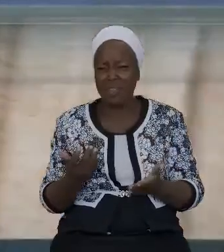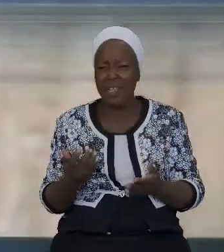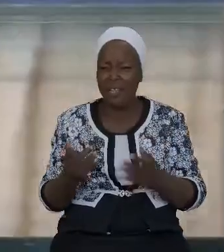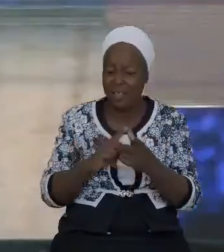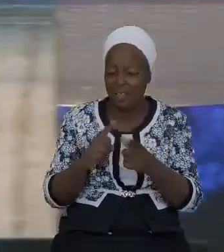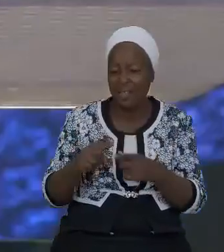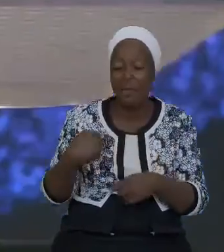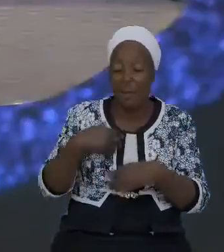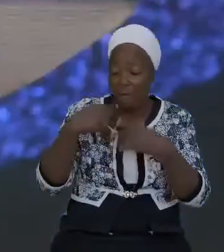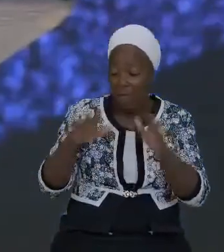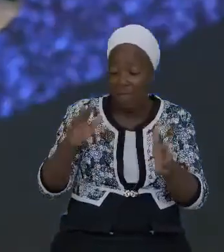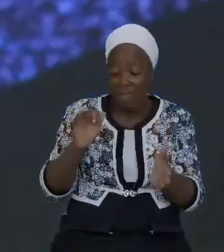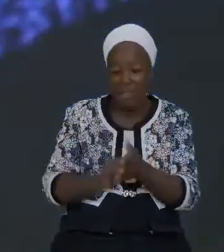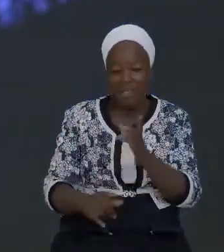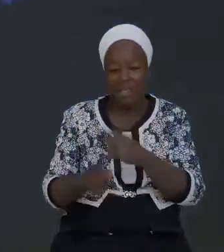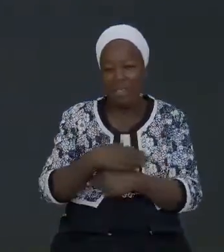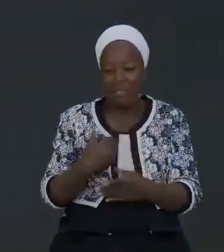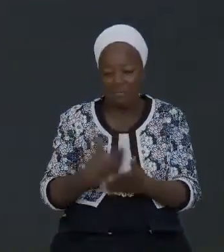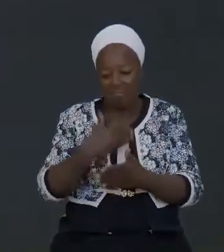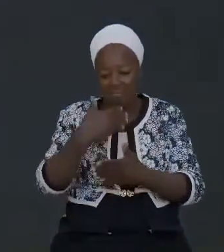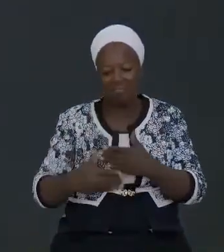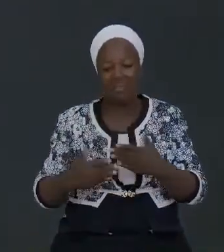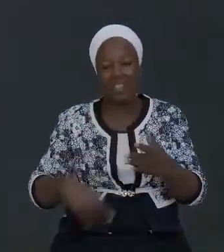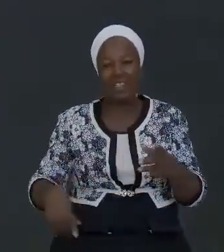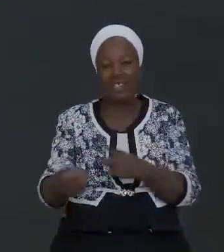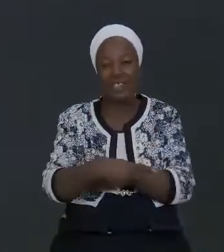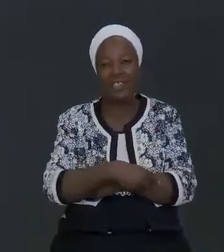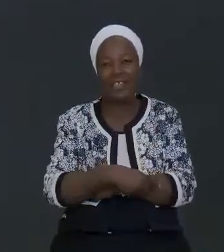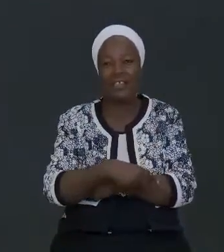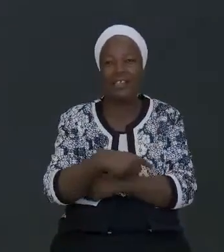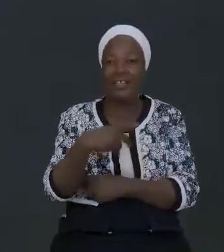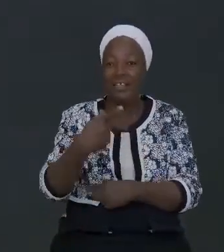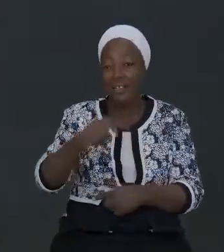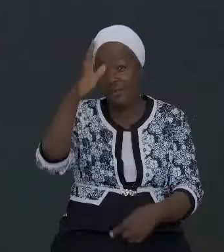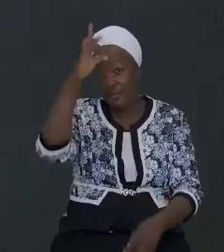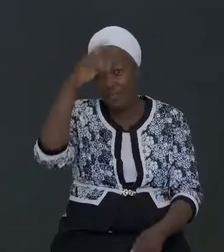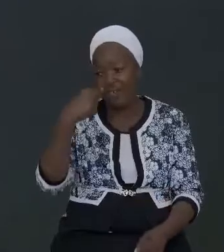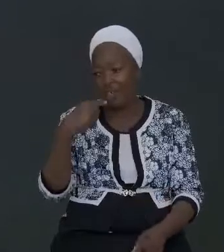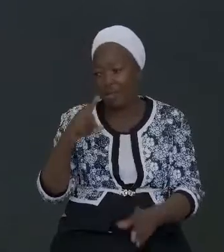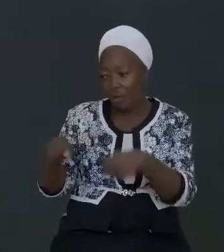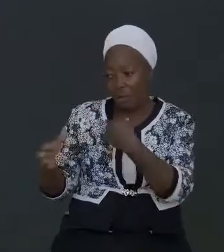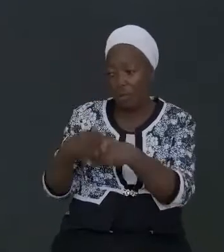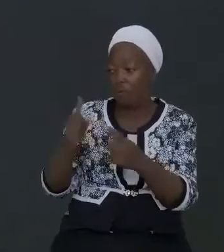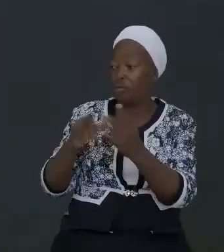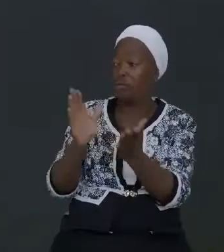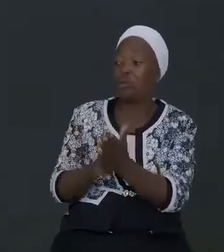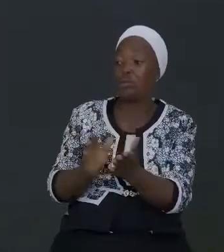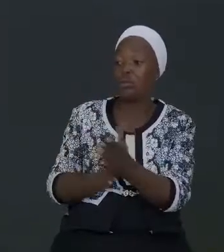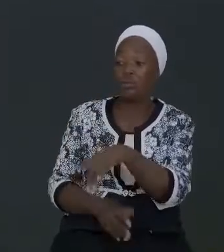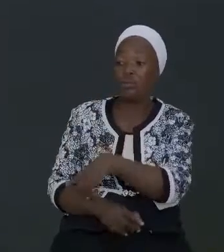the following day, my father said, go back to school.